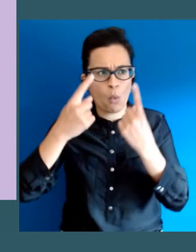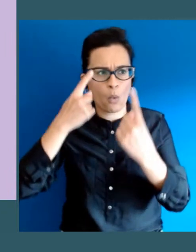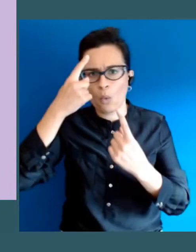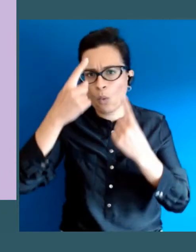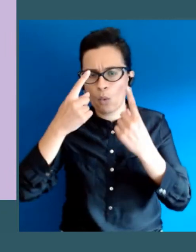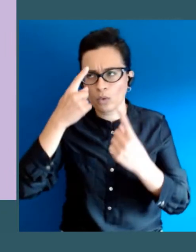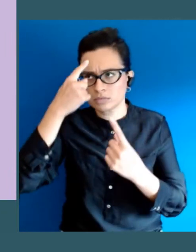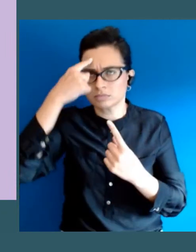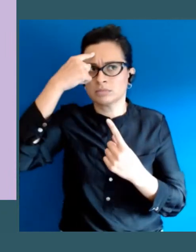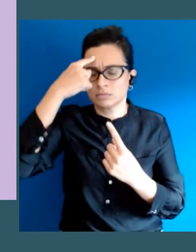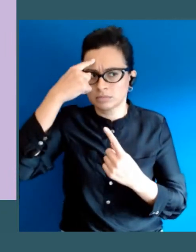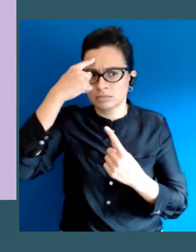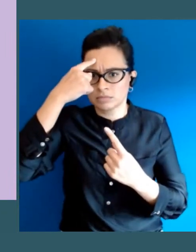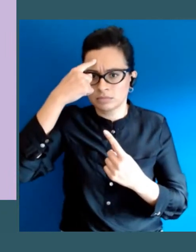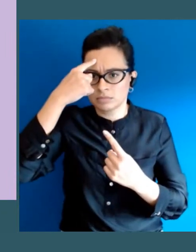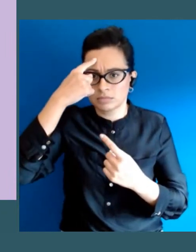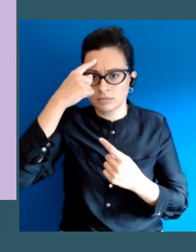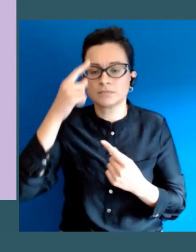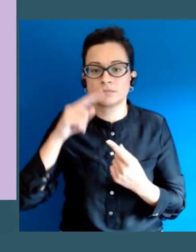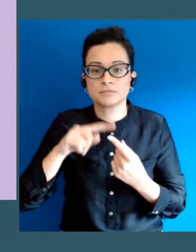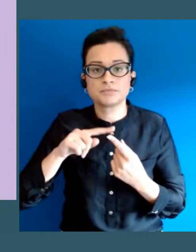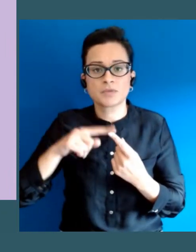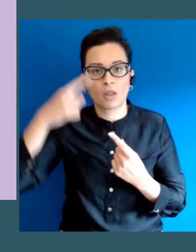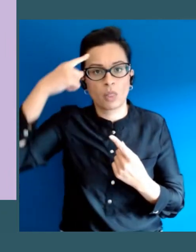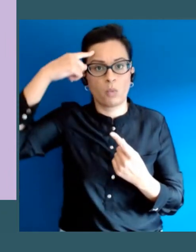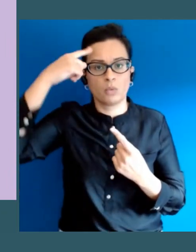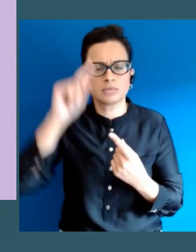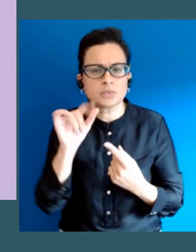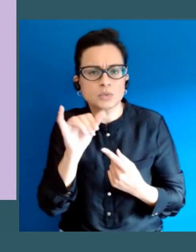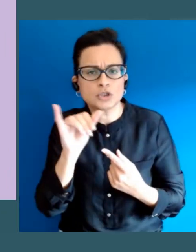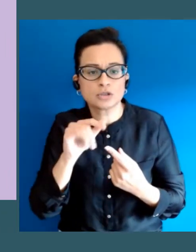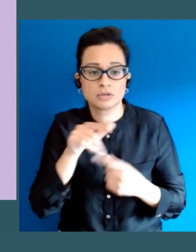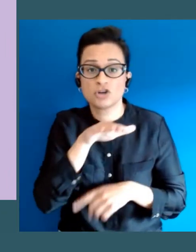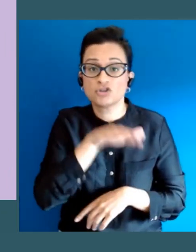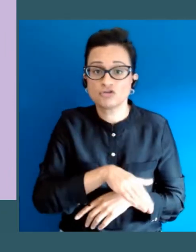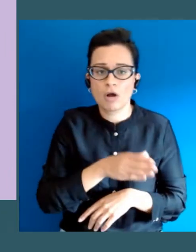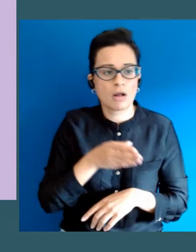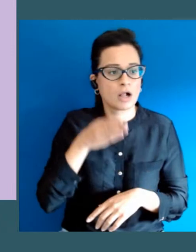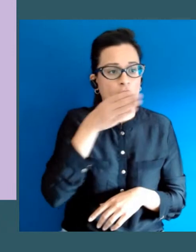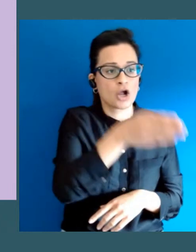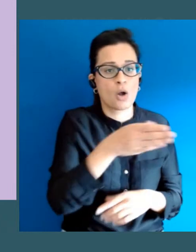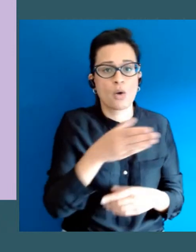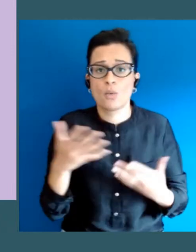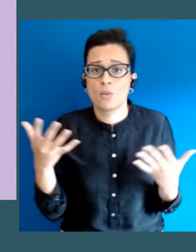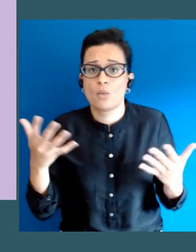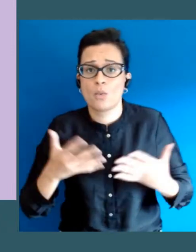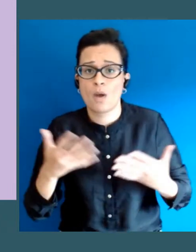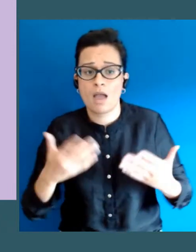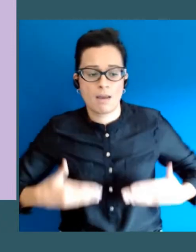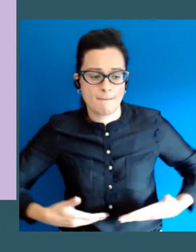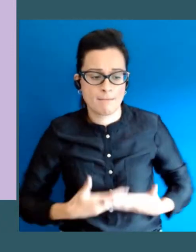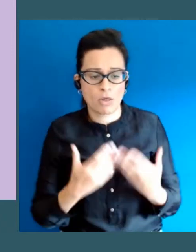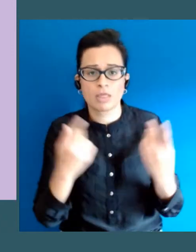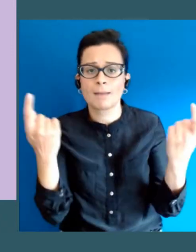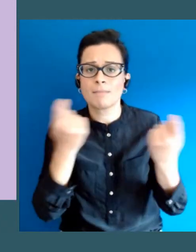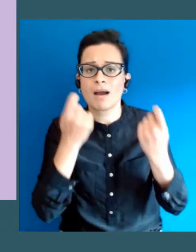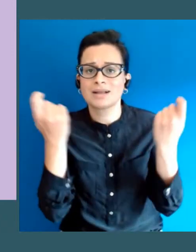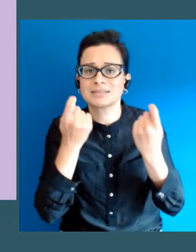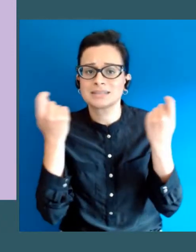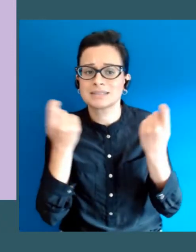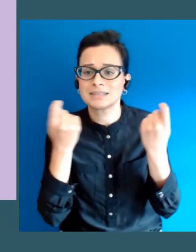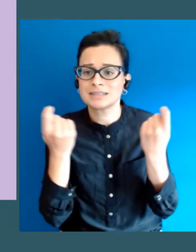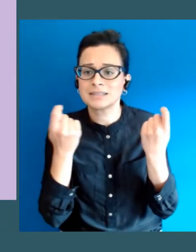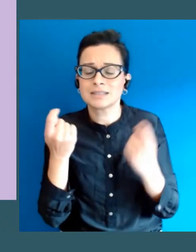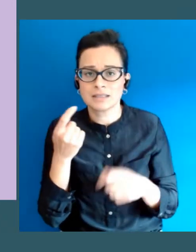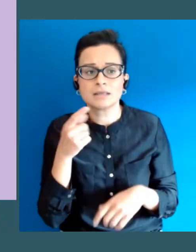might provoke in you. So for instance, a child going to a birthday party. So my child